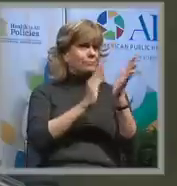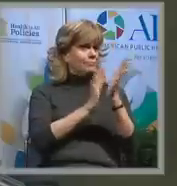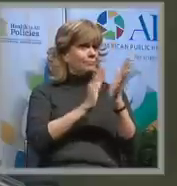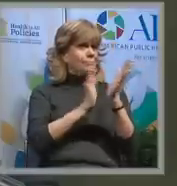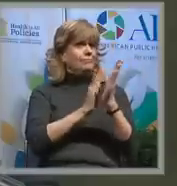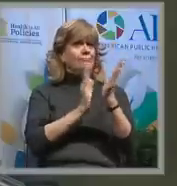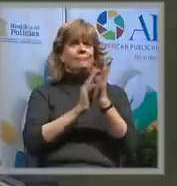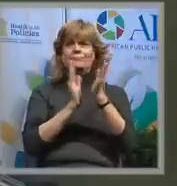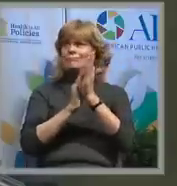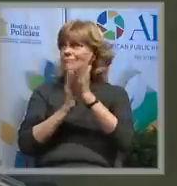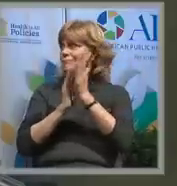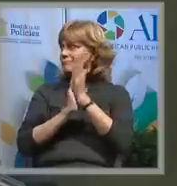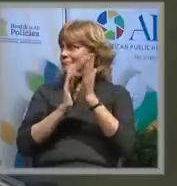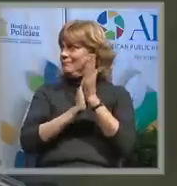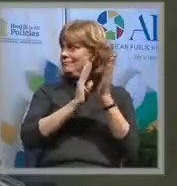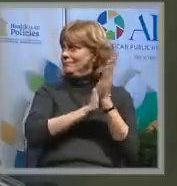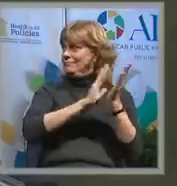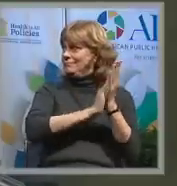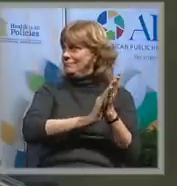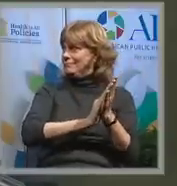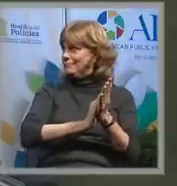hand. Big hand.